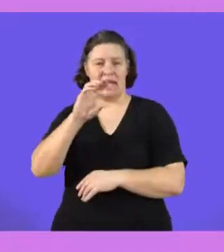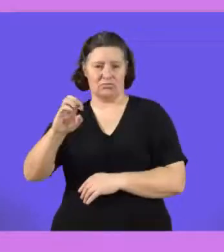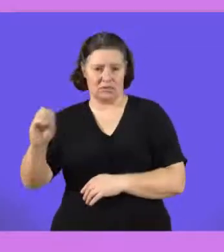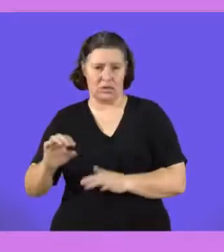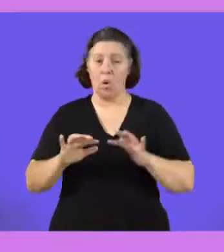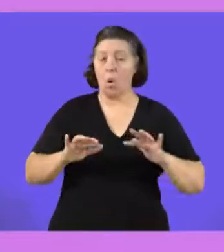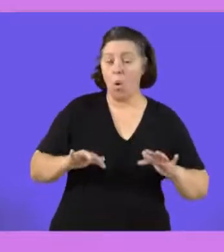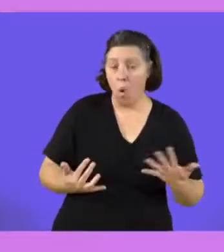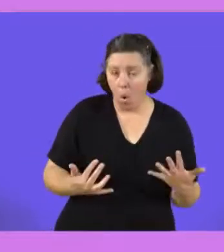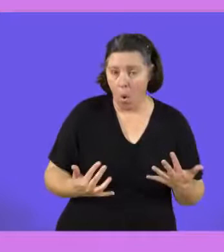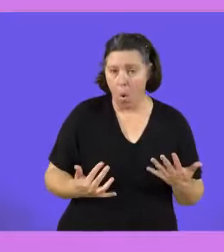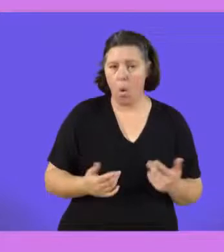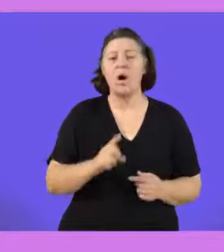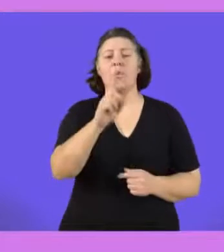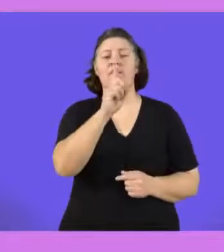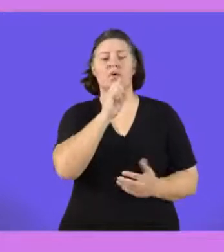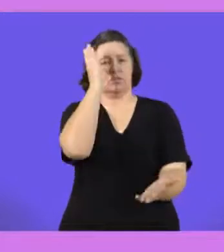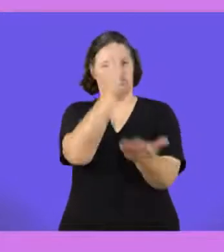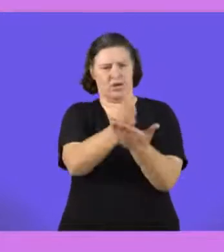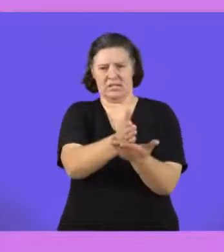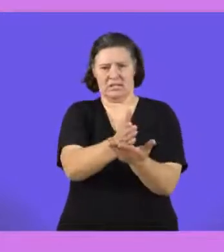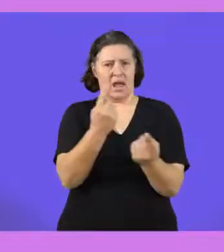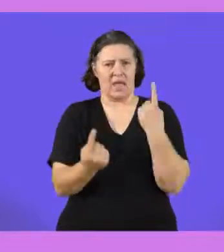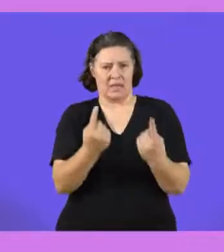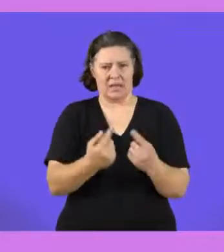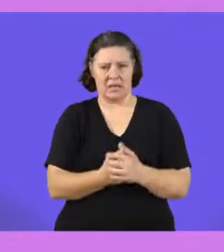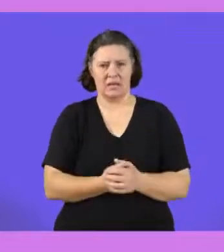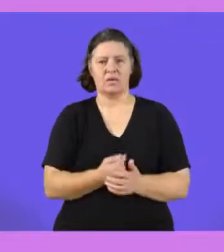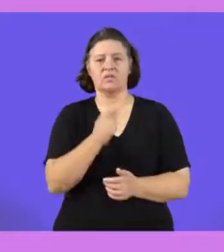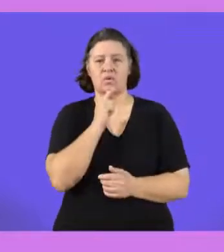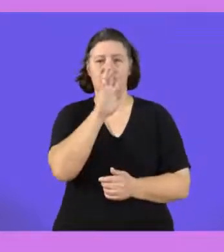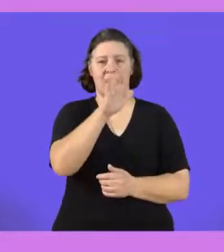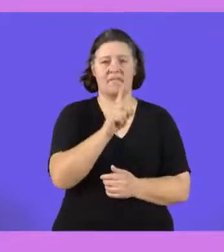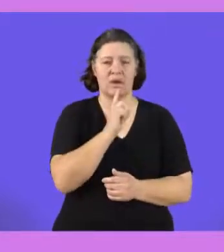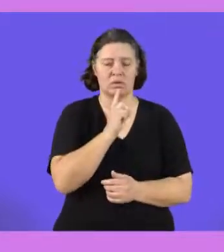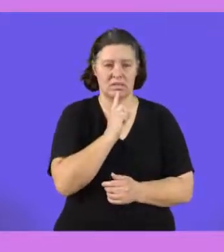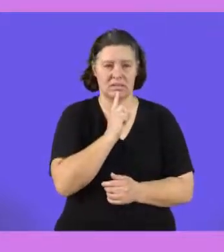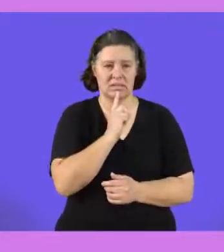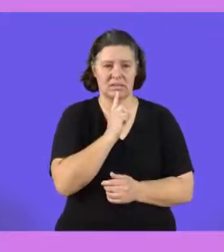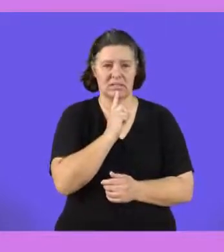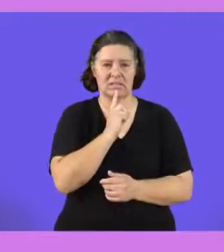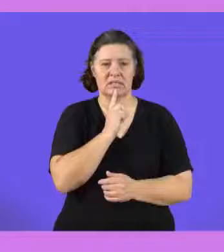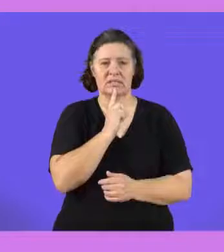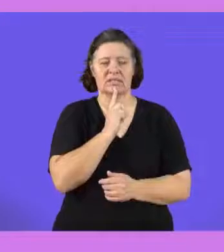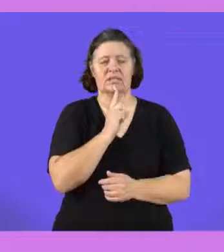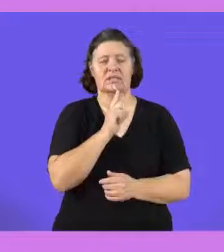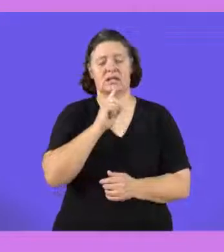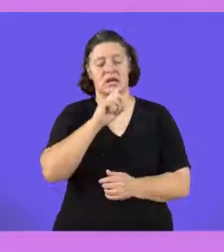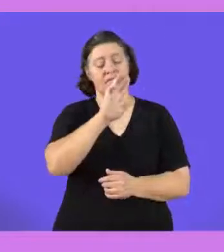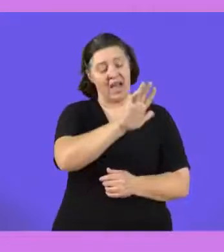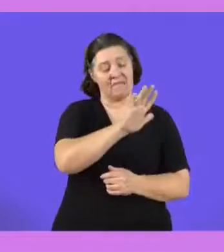100, or I can divide that by 1,000 straight away. So therefore, I'll say 5,009 divided